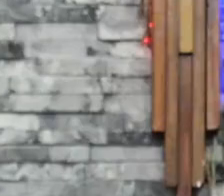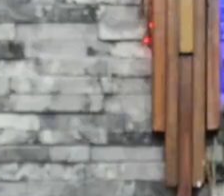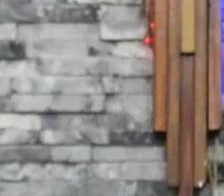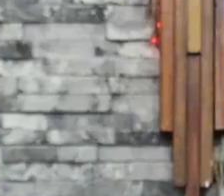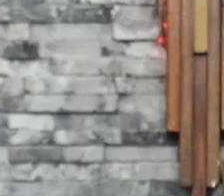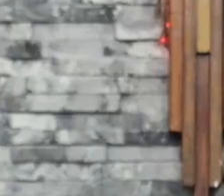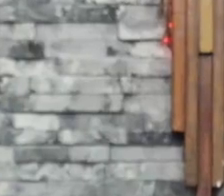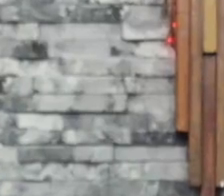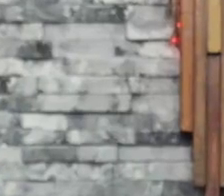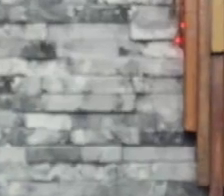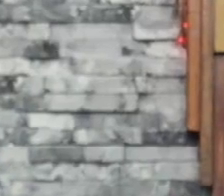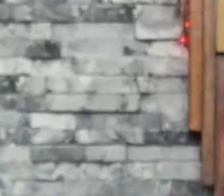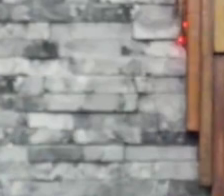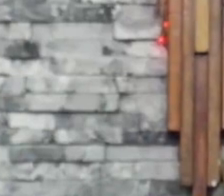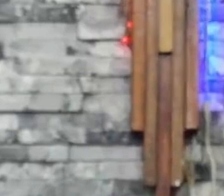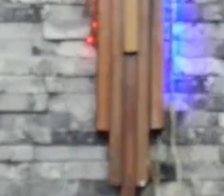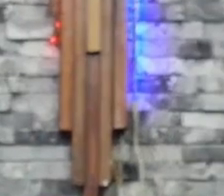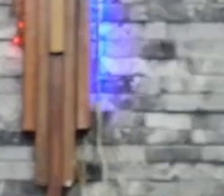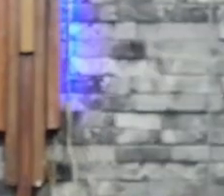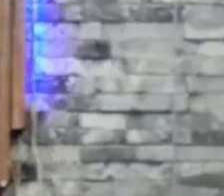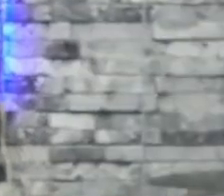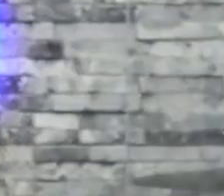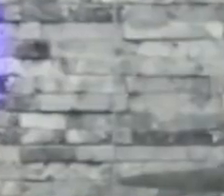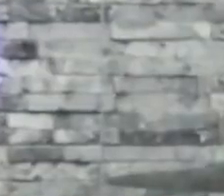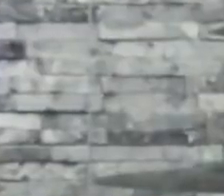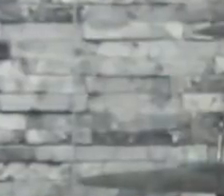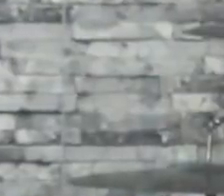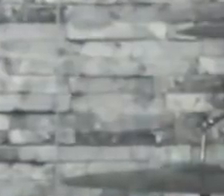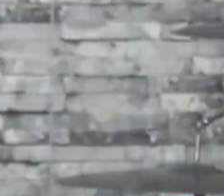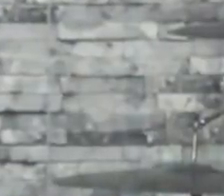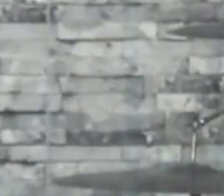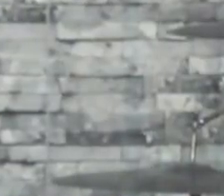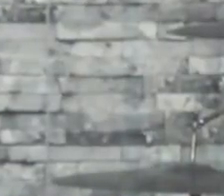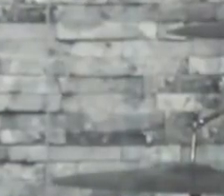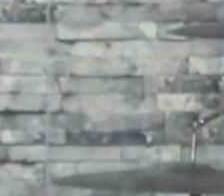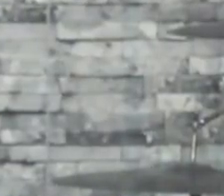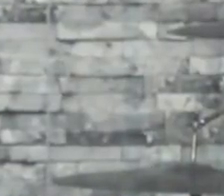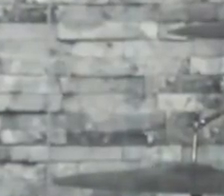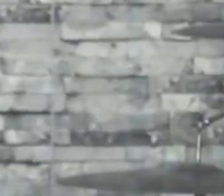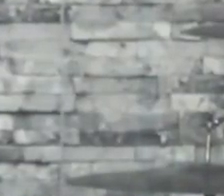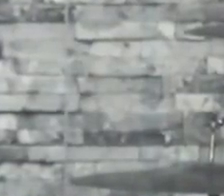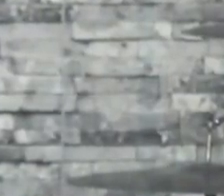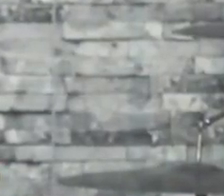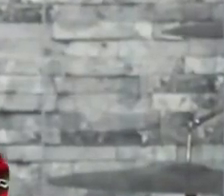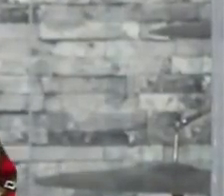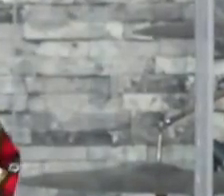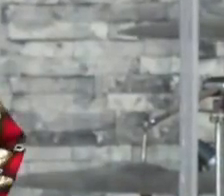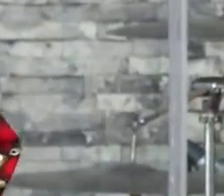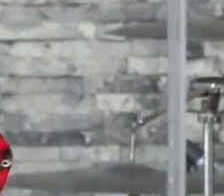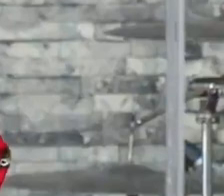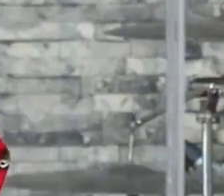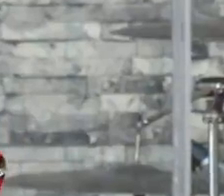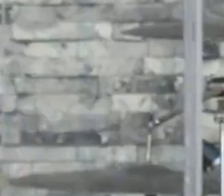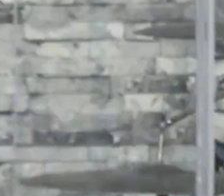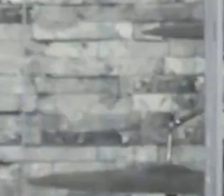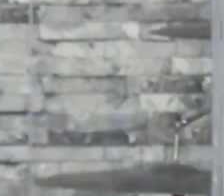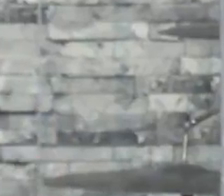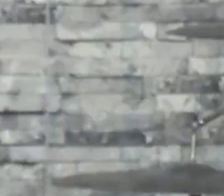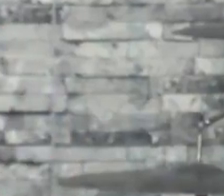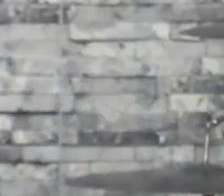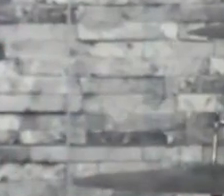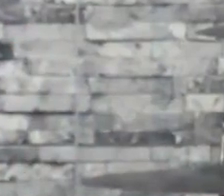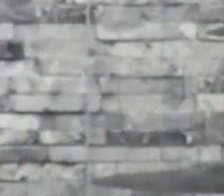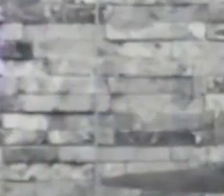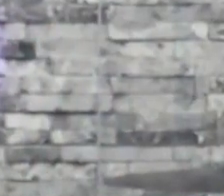ni kuweza kutulia kwenye mahali pa ikulu. Lingering in the courtyard or lingering in the